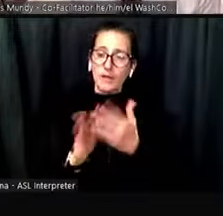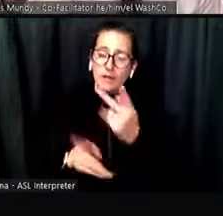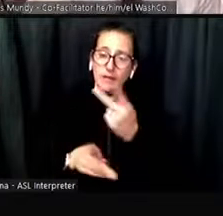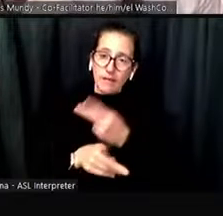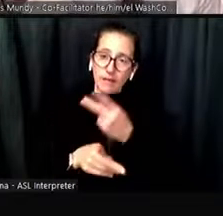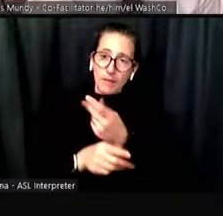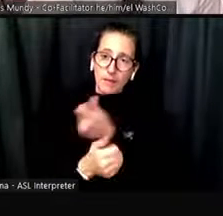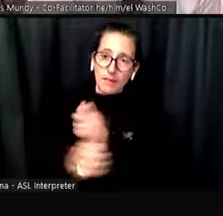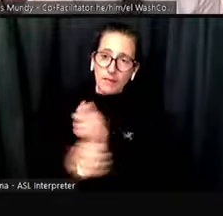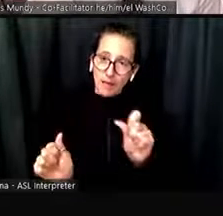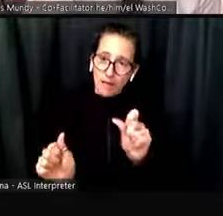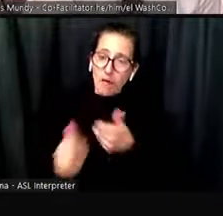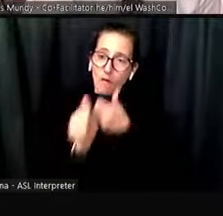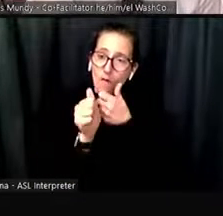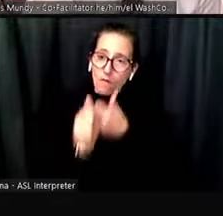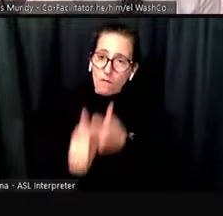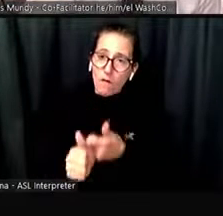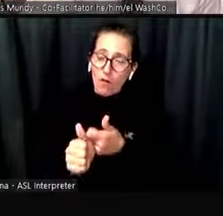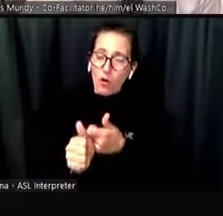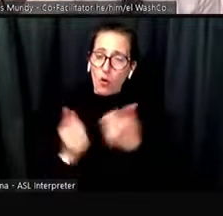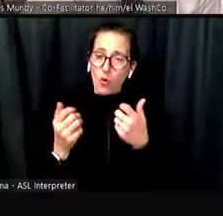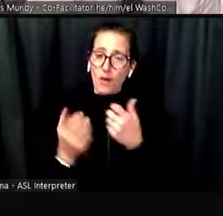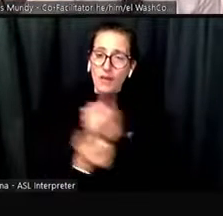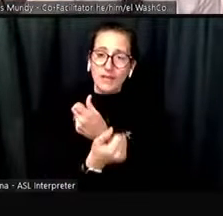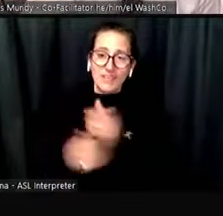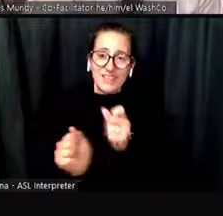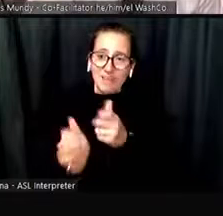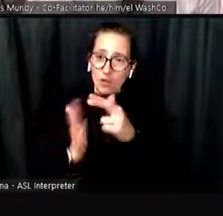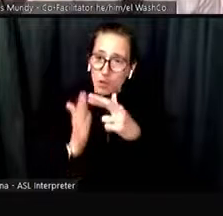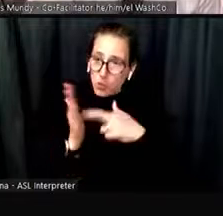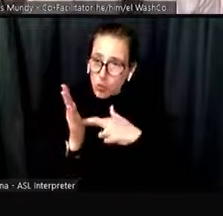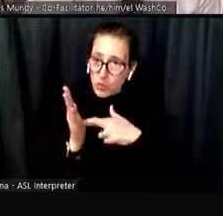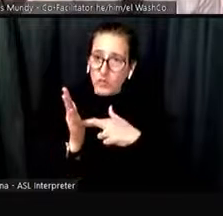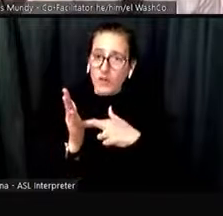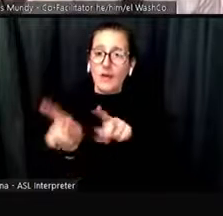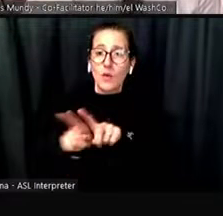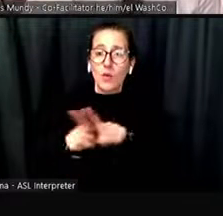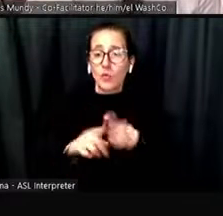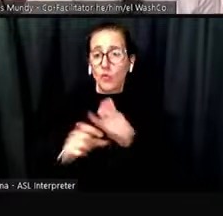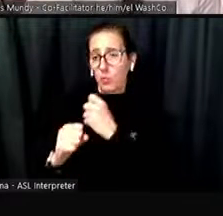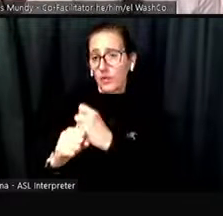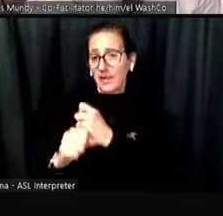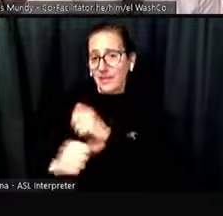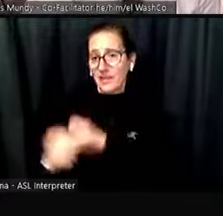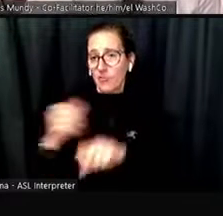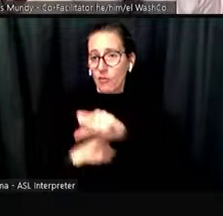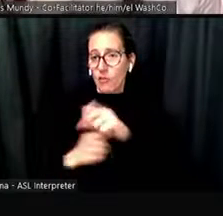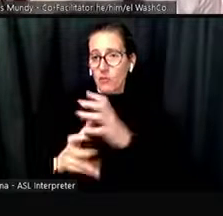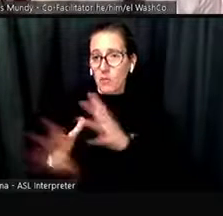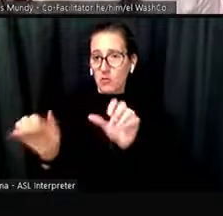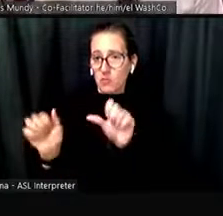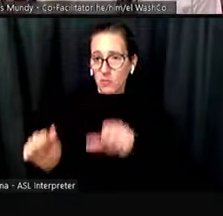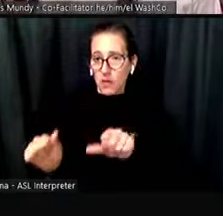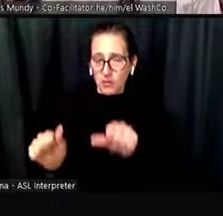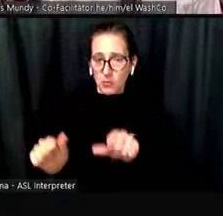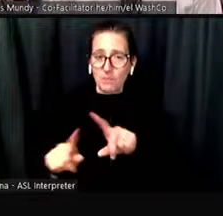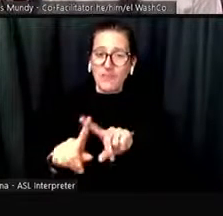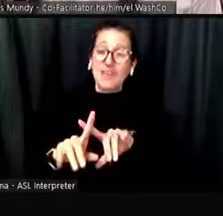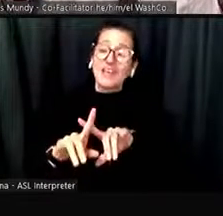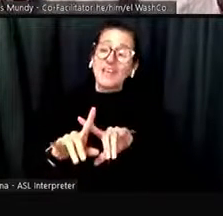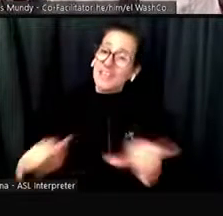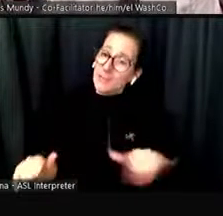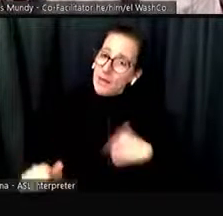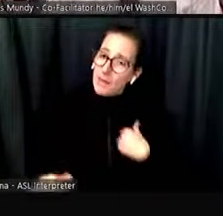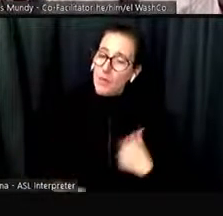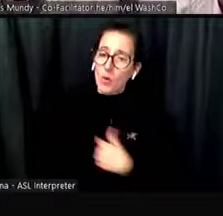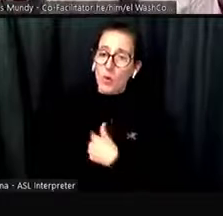then to control the pandemic as much as we can. But also at the same time, we recognize that our community depends on the county's regular